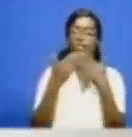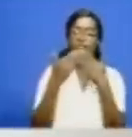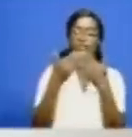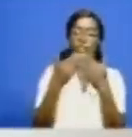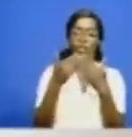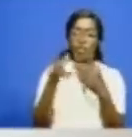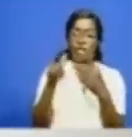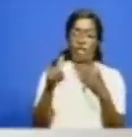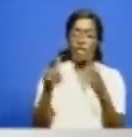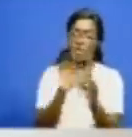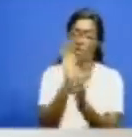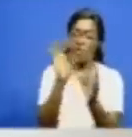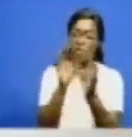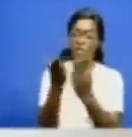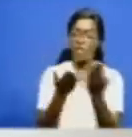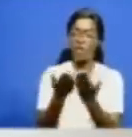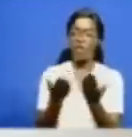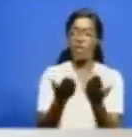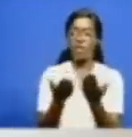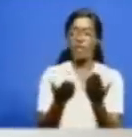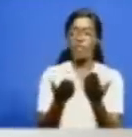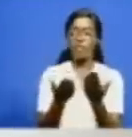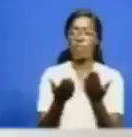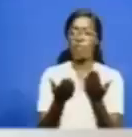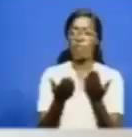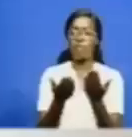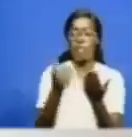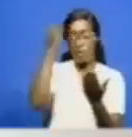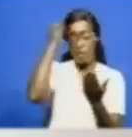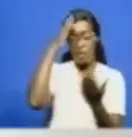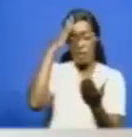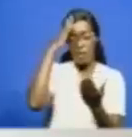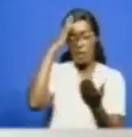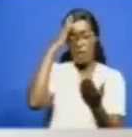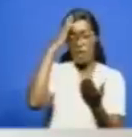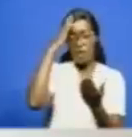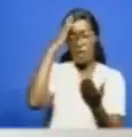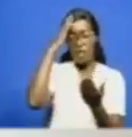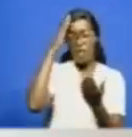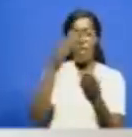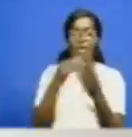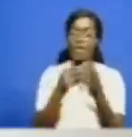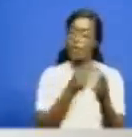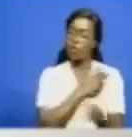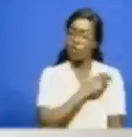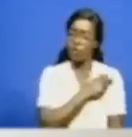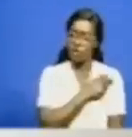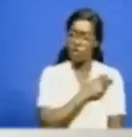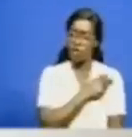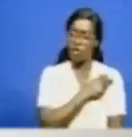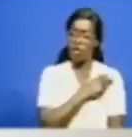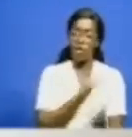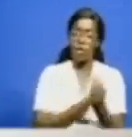his exemplary service. In his memory, and in consultation with